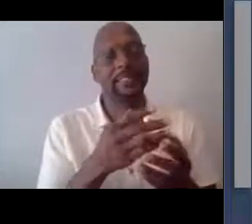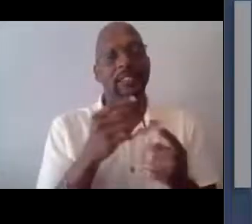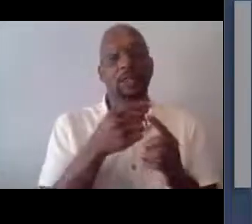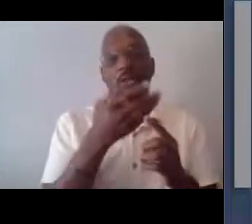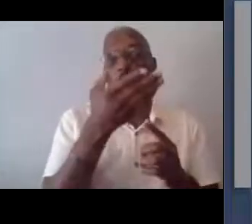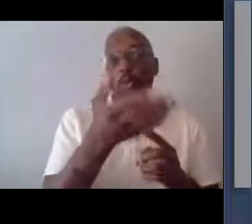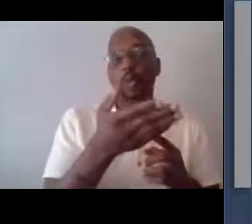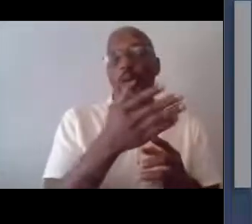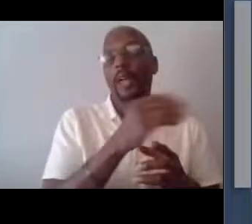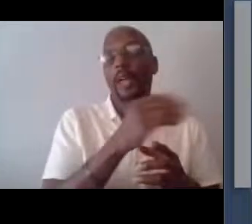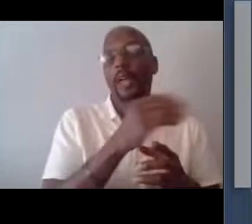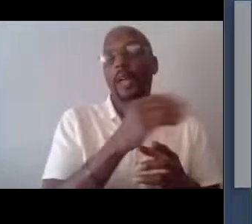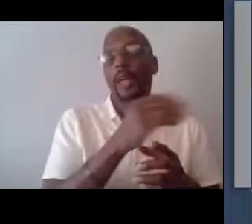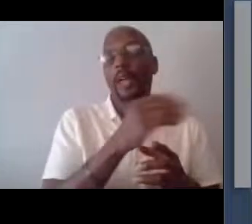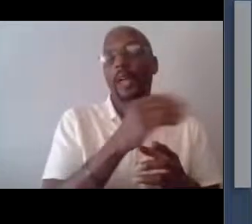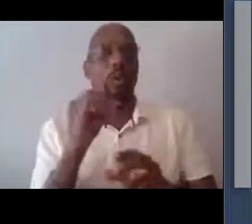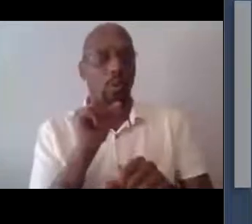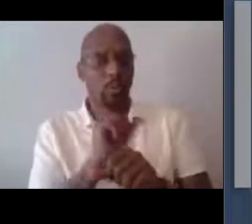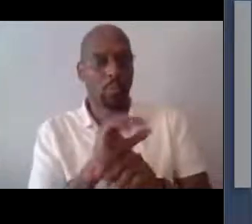colleagues, Sequoia,